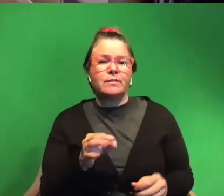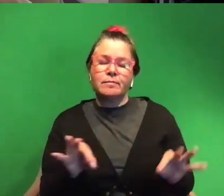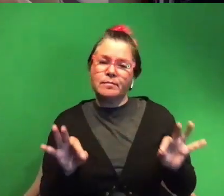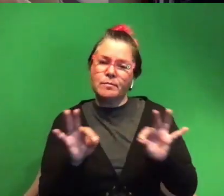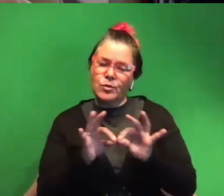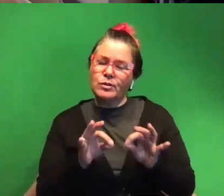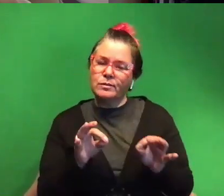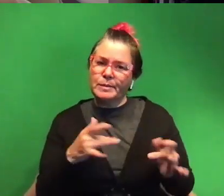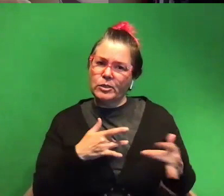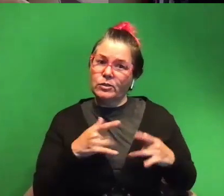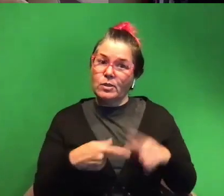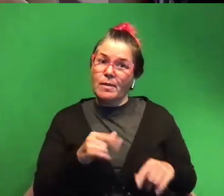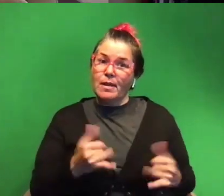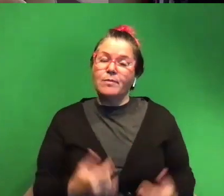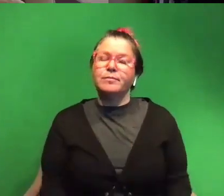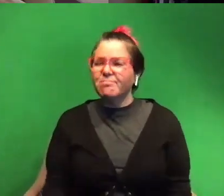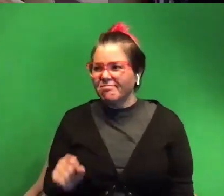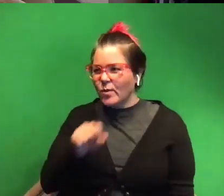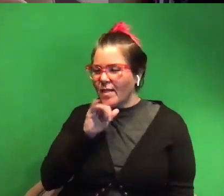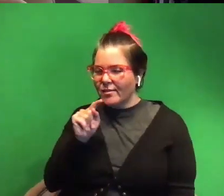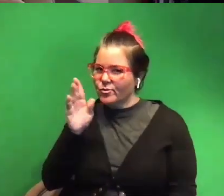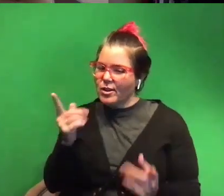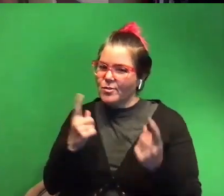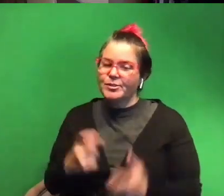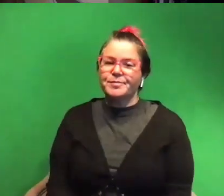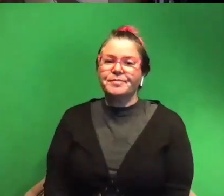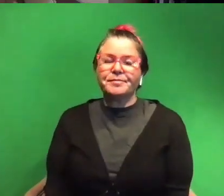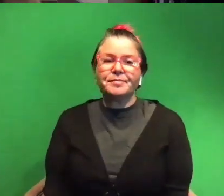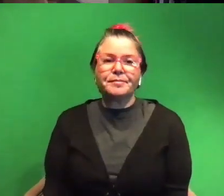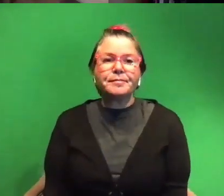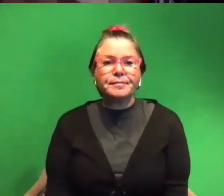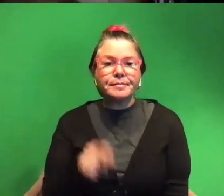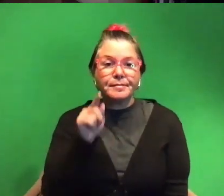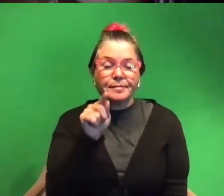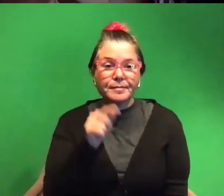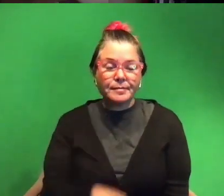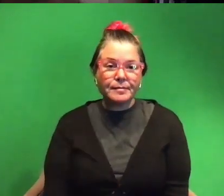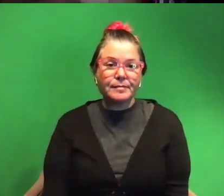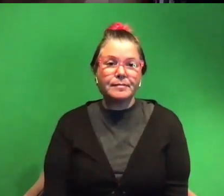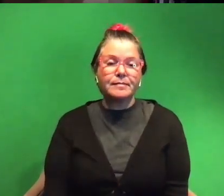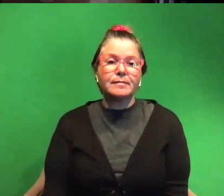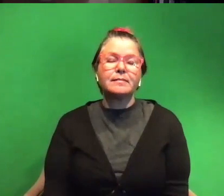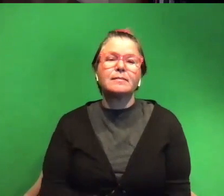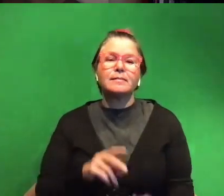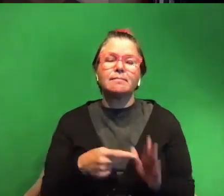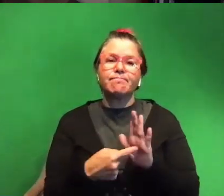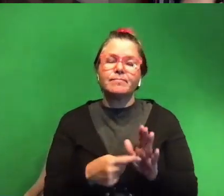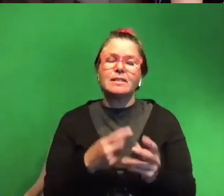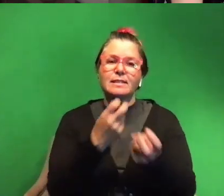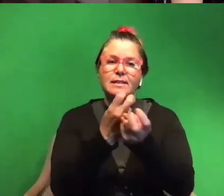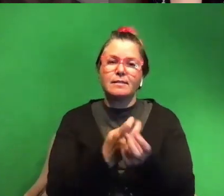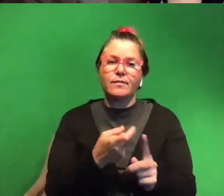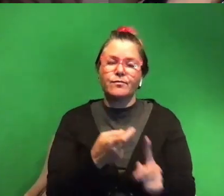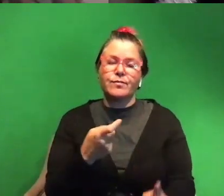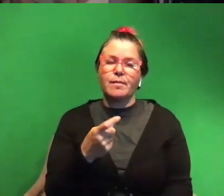about that. Yeah, I love it. You guys have great questions today. So this is a specimen of a skeleton from one